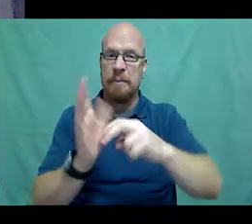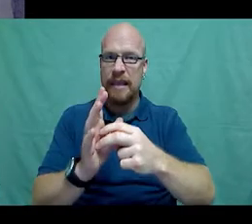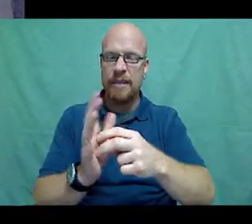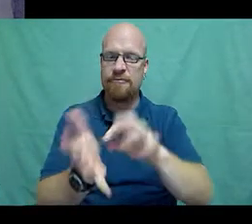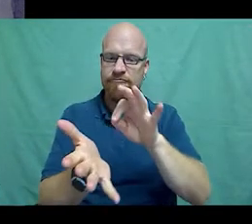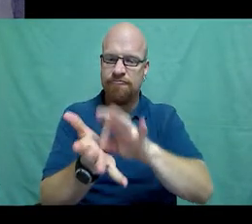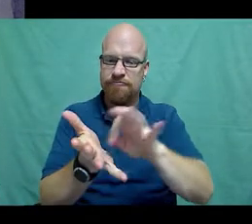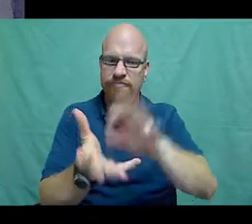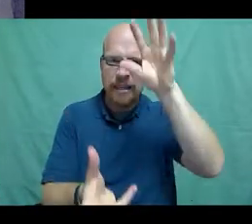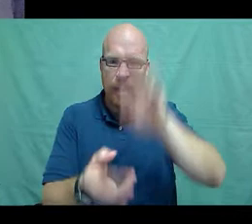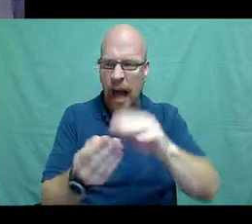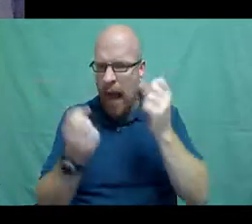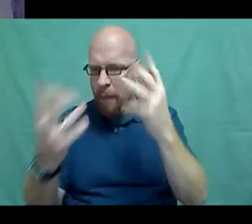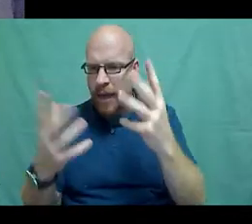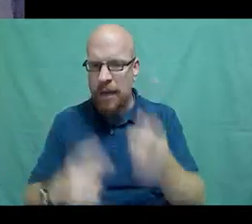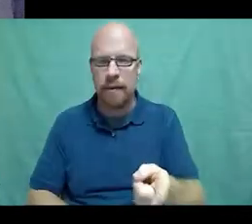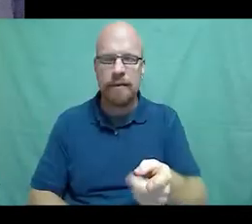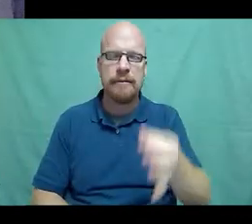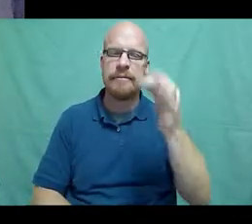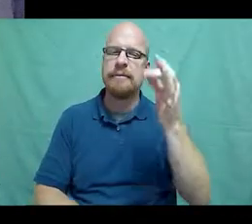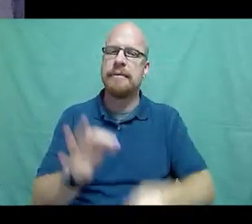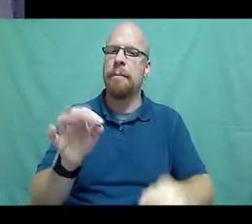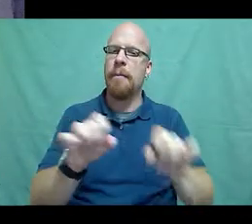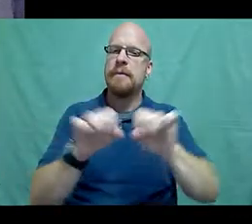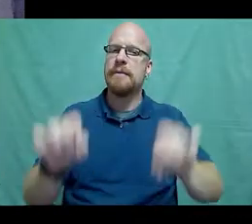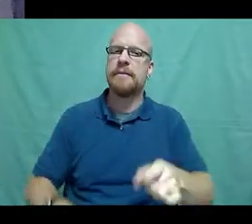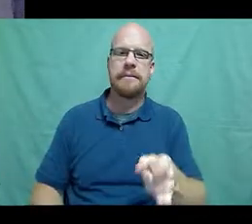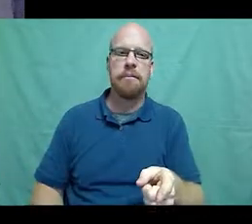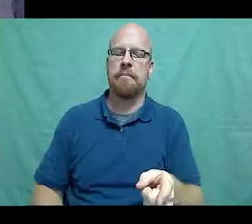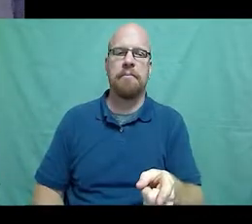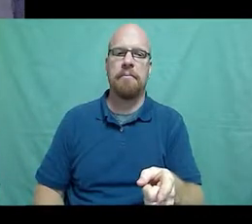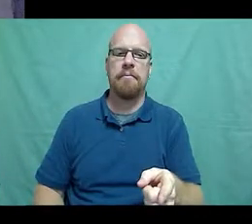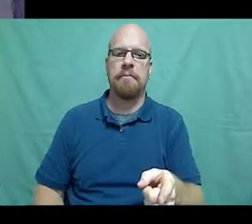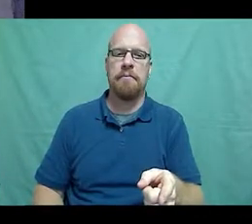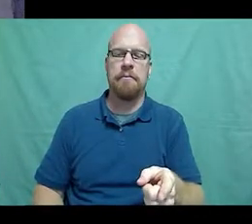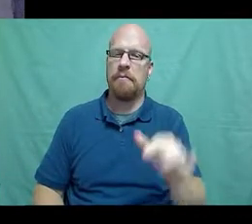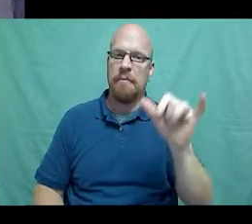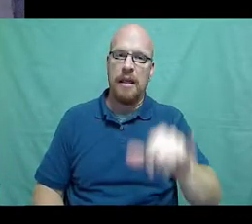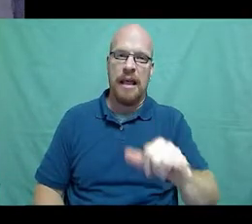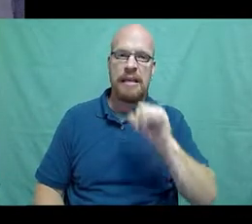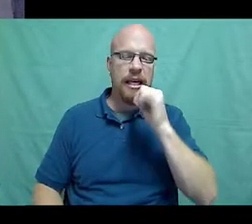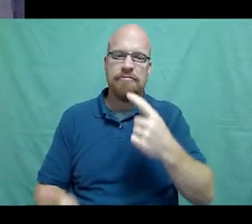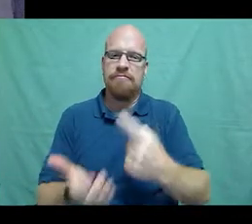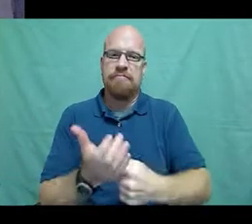Now, a tally system. What that basically means is counting how many things you see.